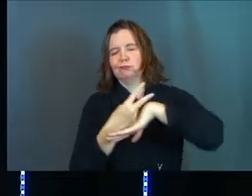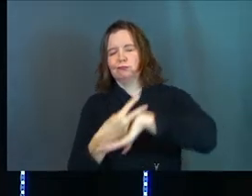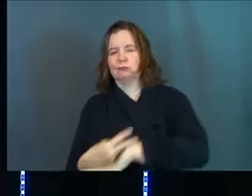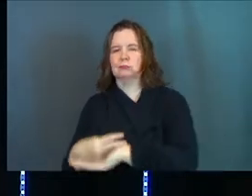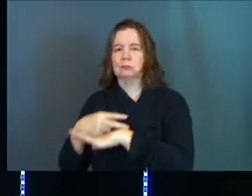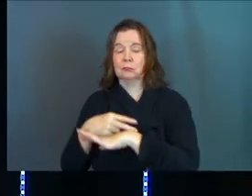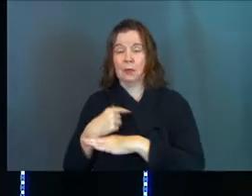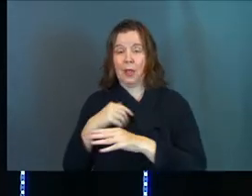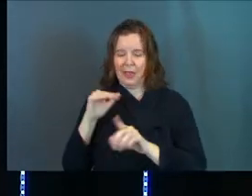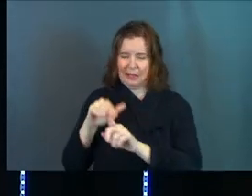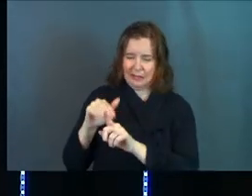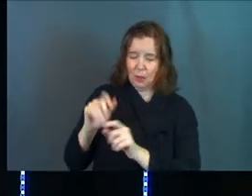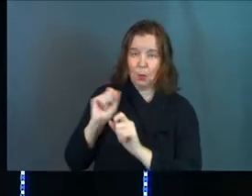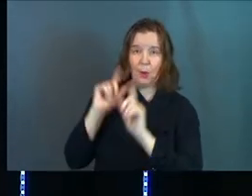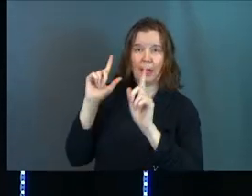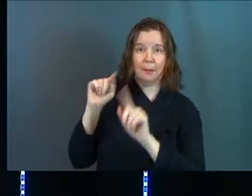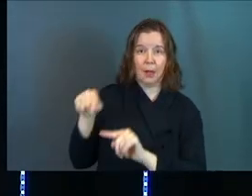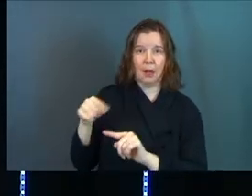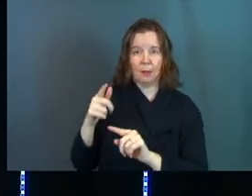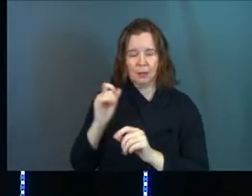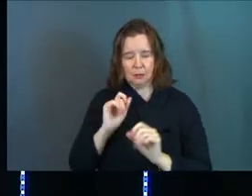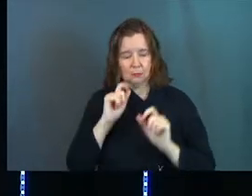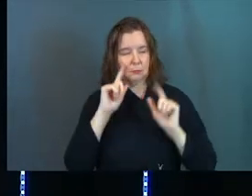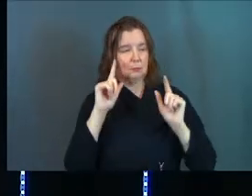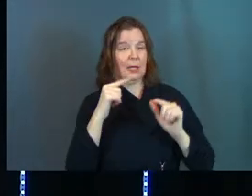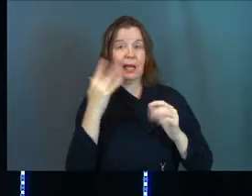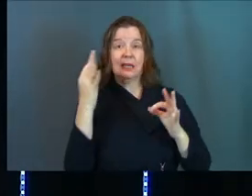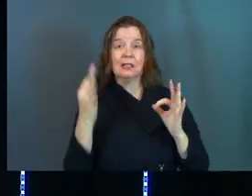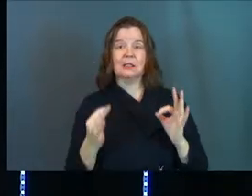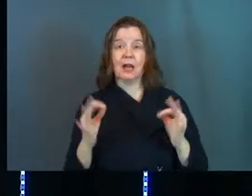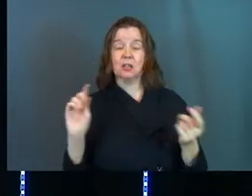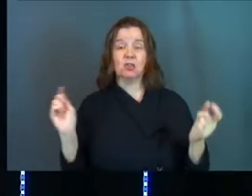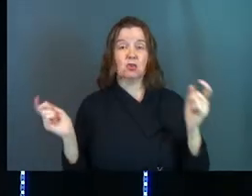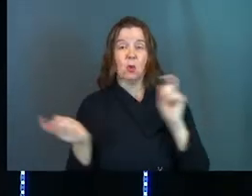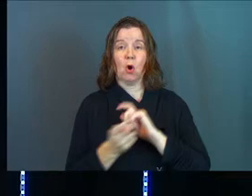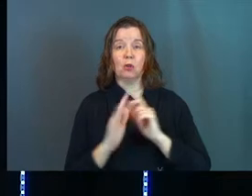wake him up. And he decides to alter